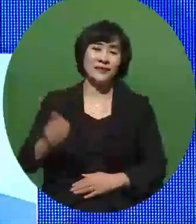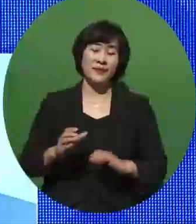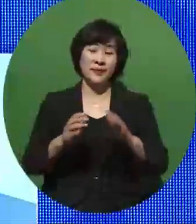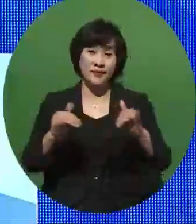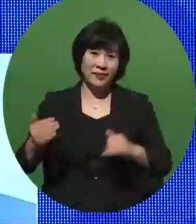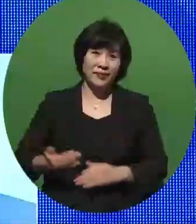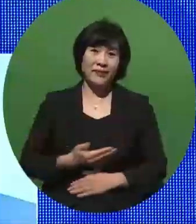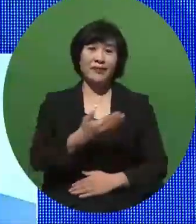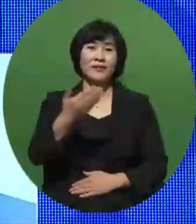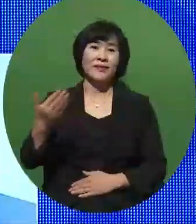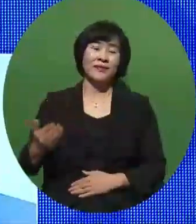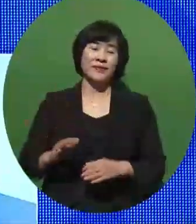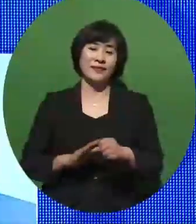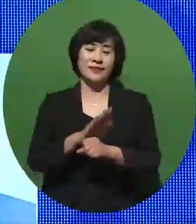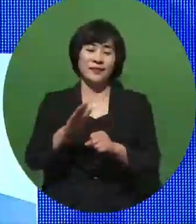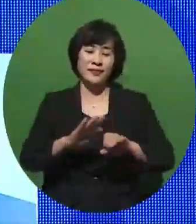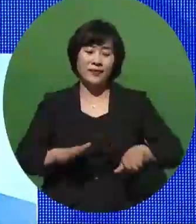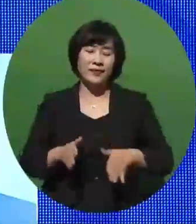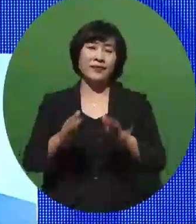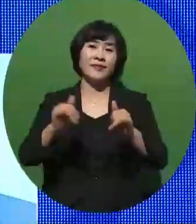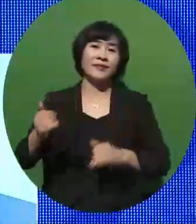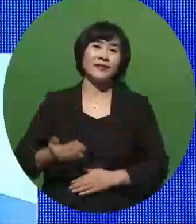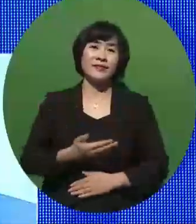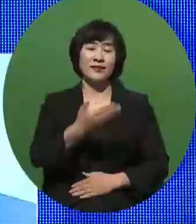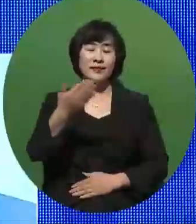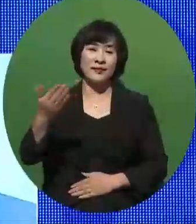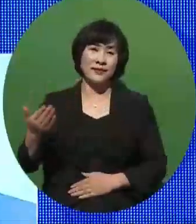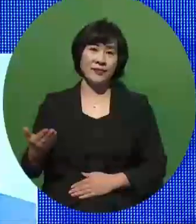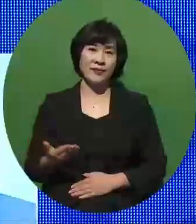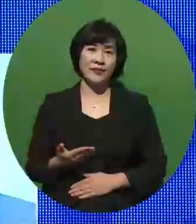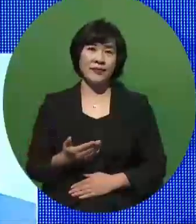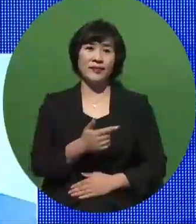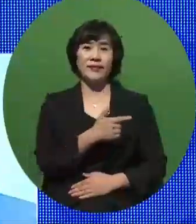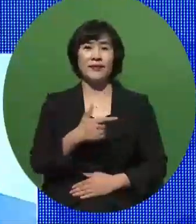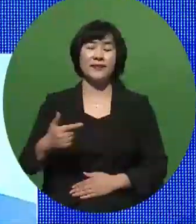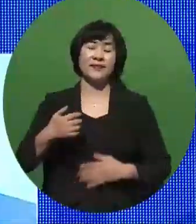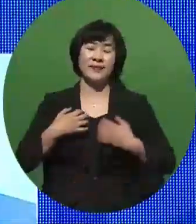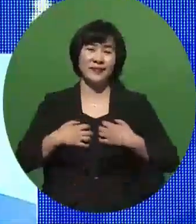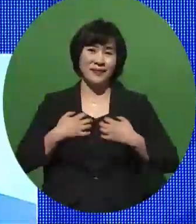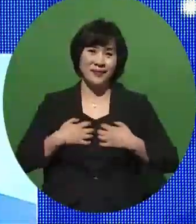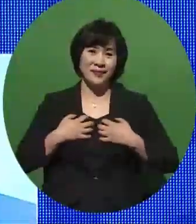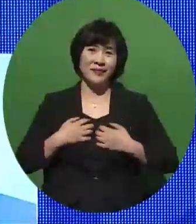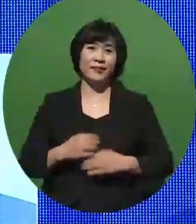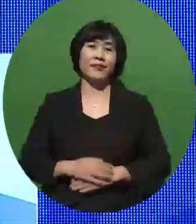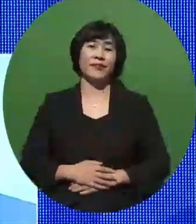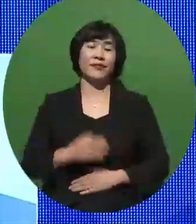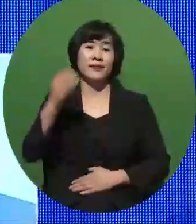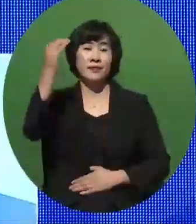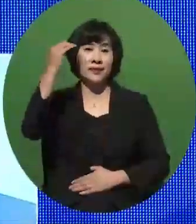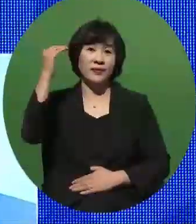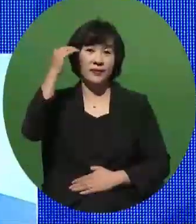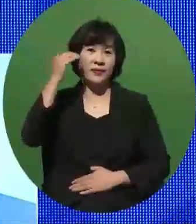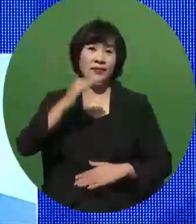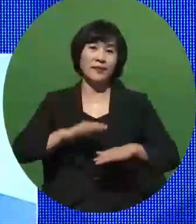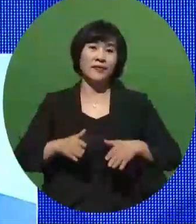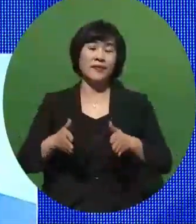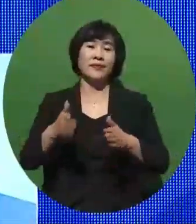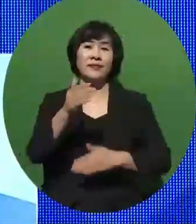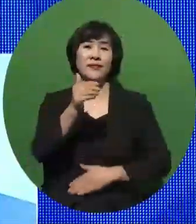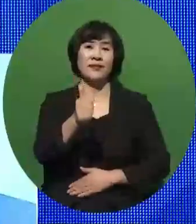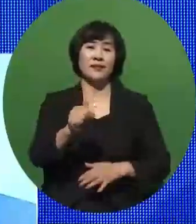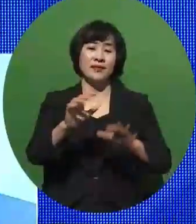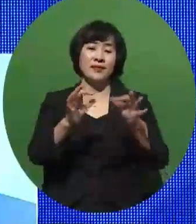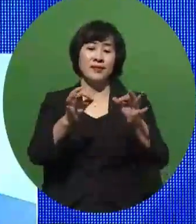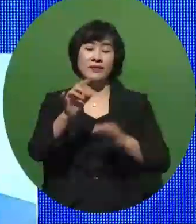Honored citizens of the world, my fellow citizens of Korea, beloved citizens of Jeollanamdo province.